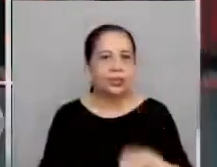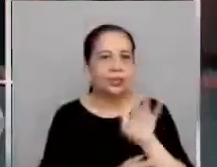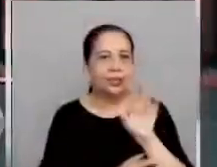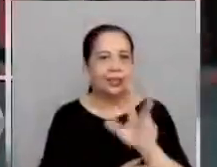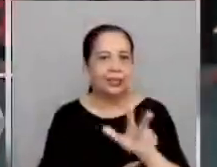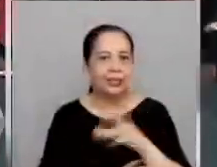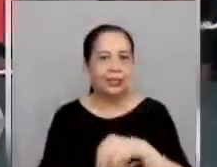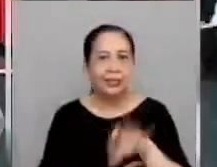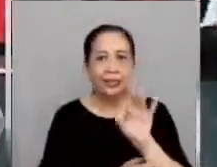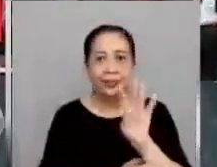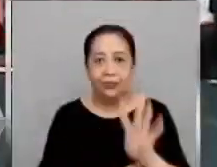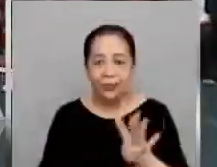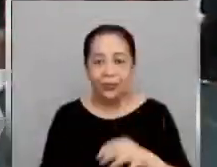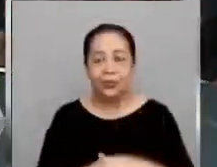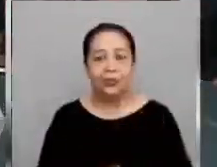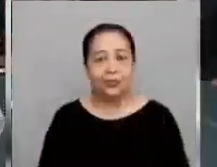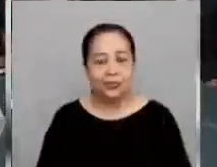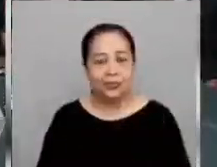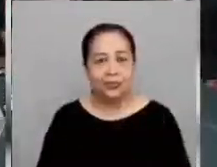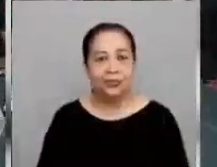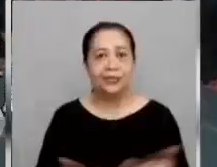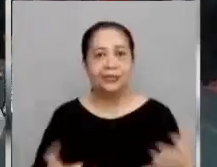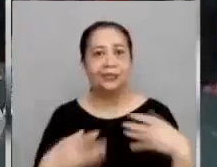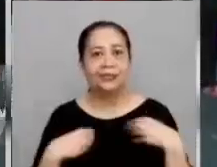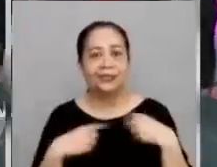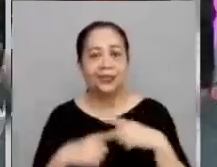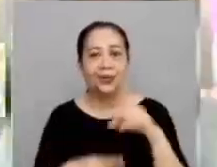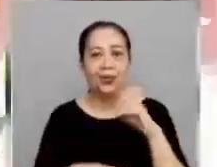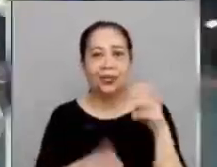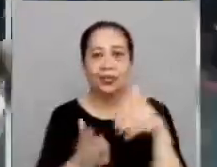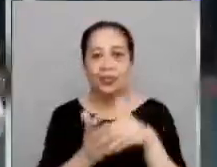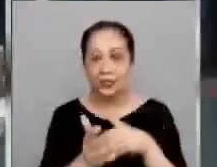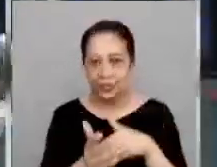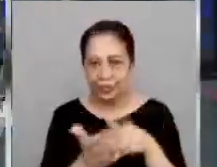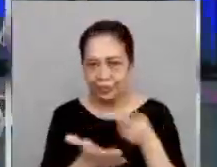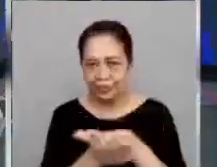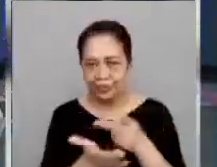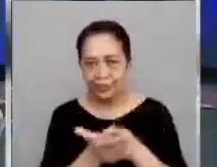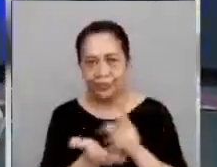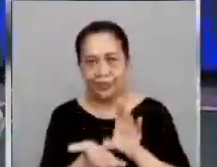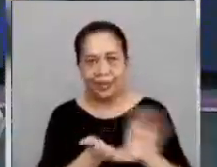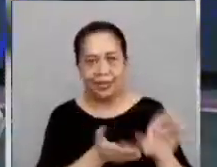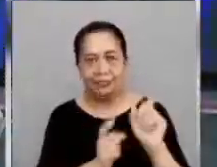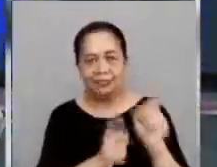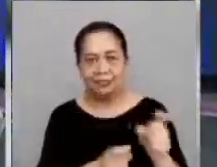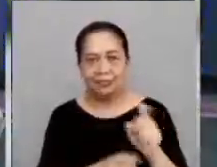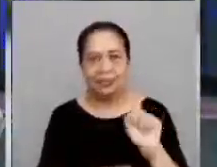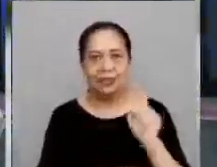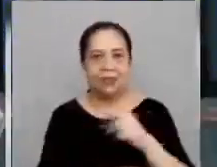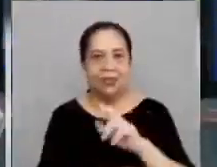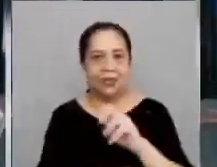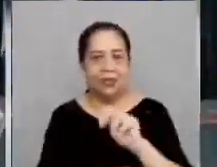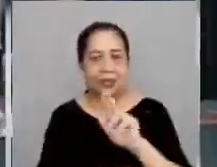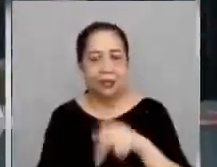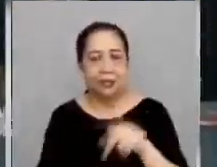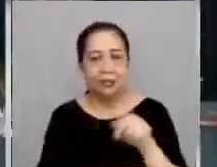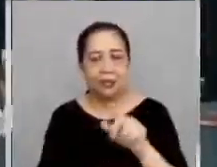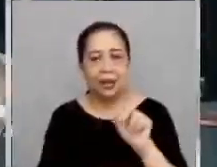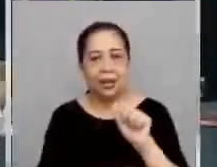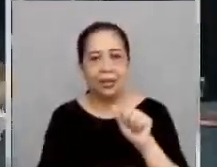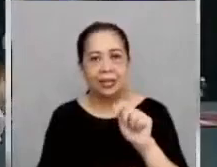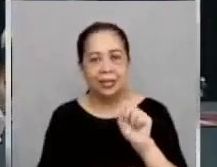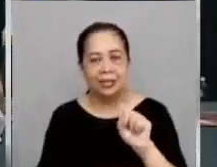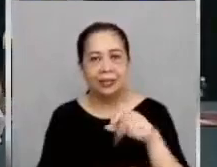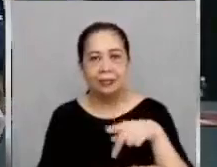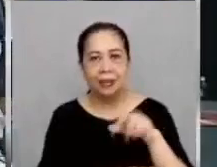94. Makakatanggap sila ng 100,000 pesos na cash prize. First runner-up naman ang Altas Perp Squad